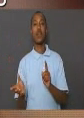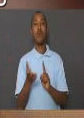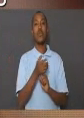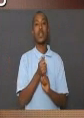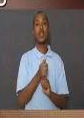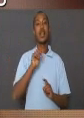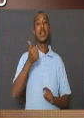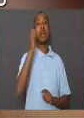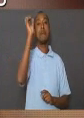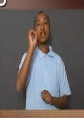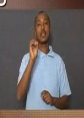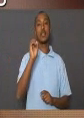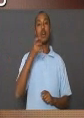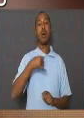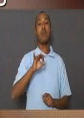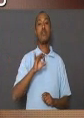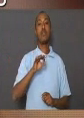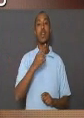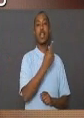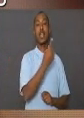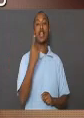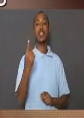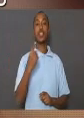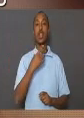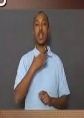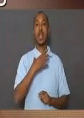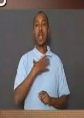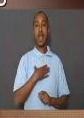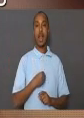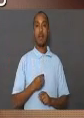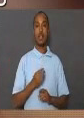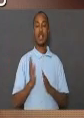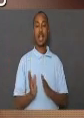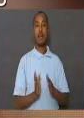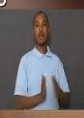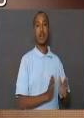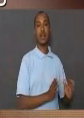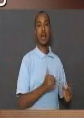contains 10% of each element, it will be labeled as